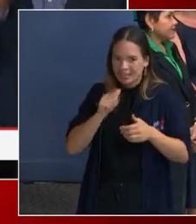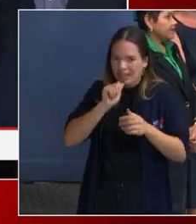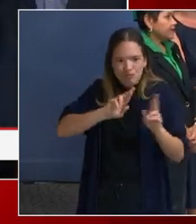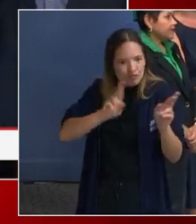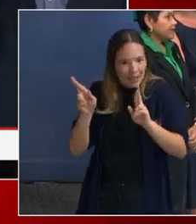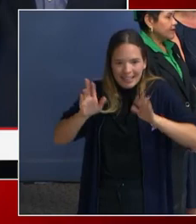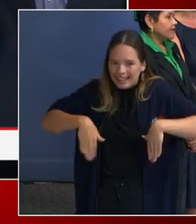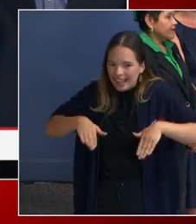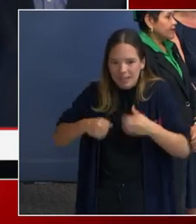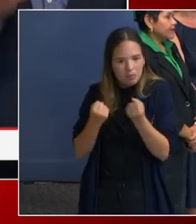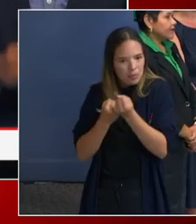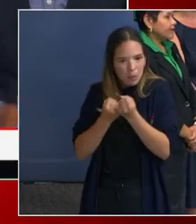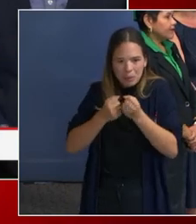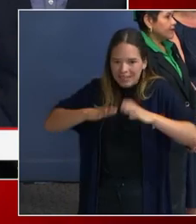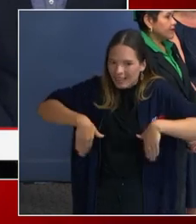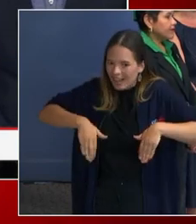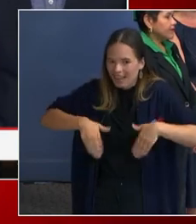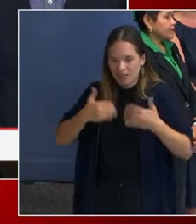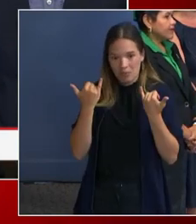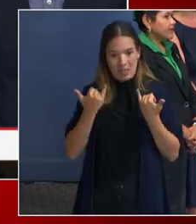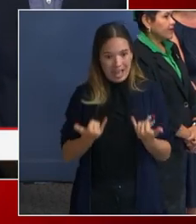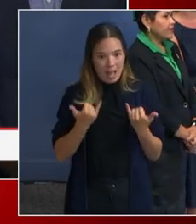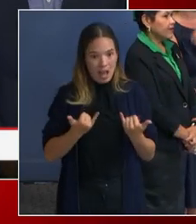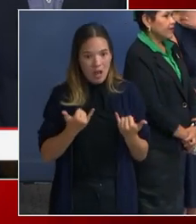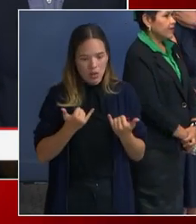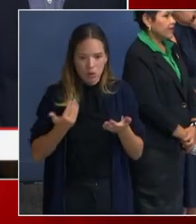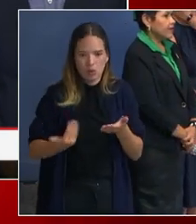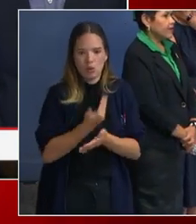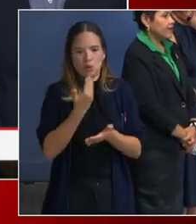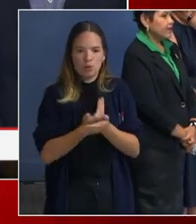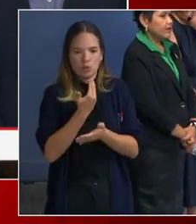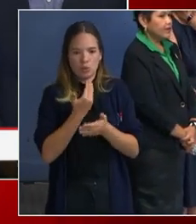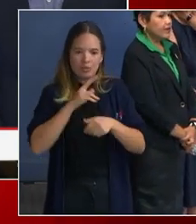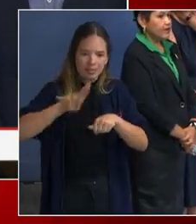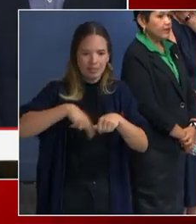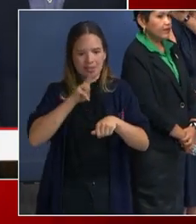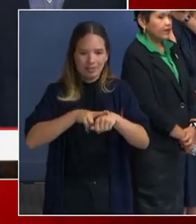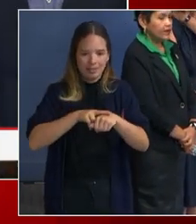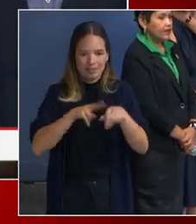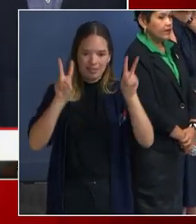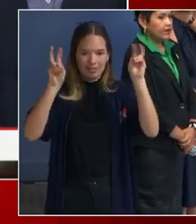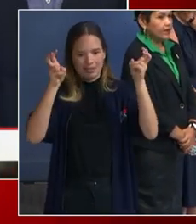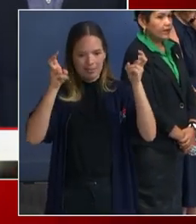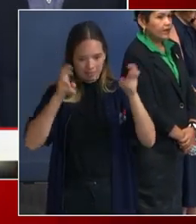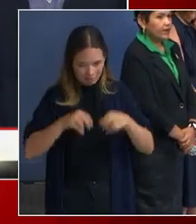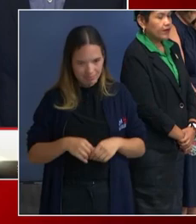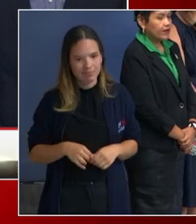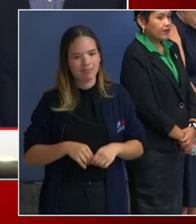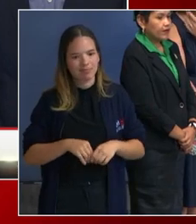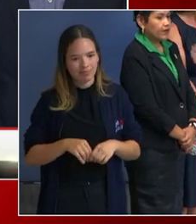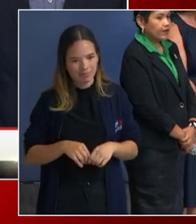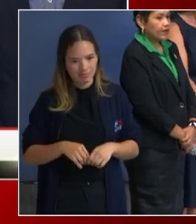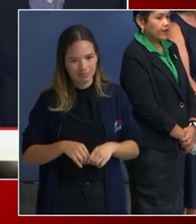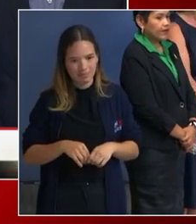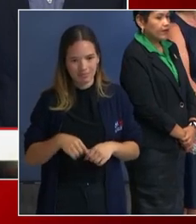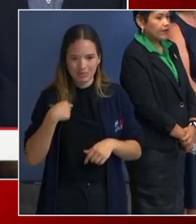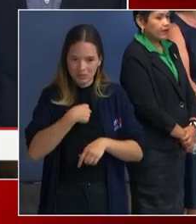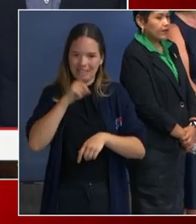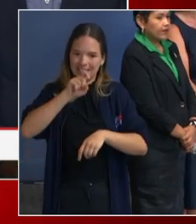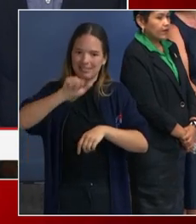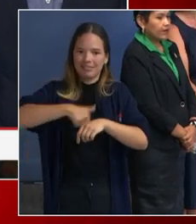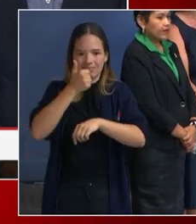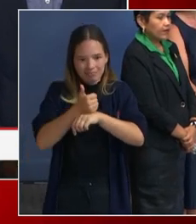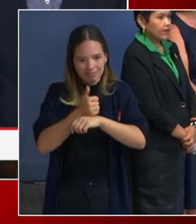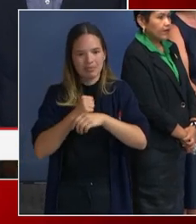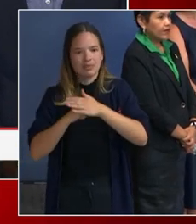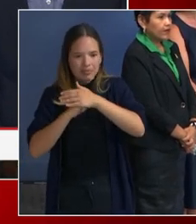what we're doing today is a new normal for us. We have to have an infrastructure in place that allows us